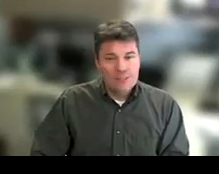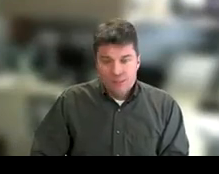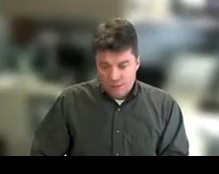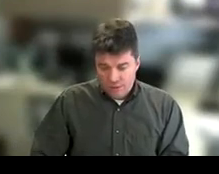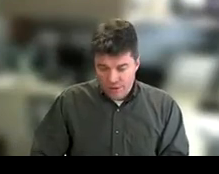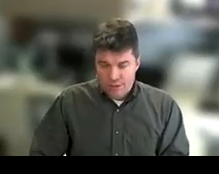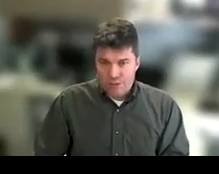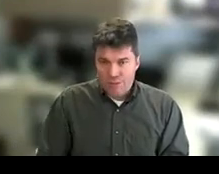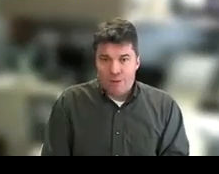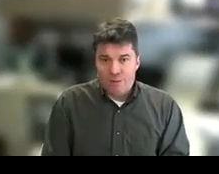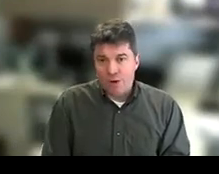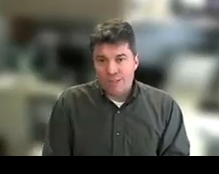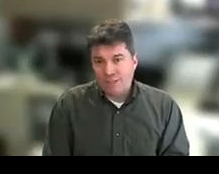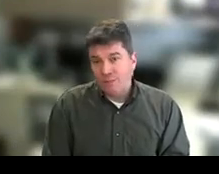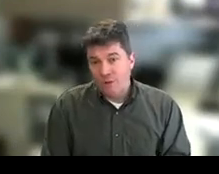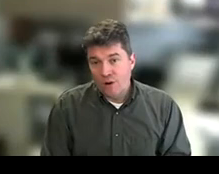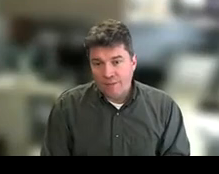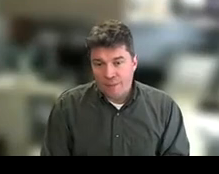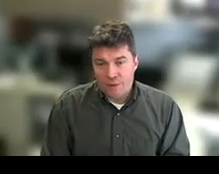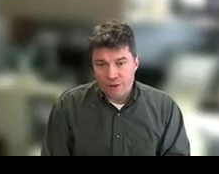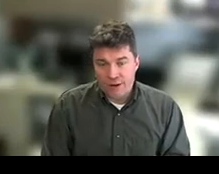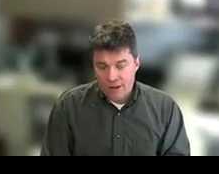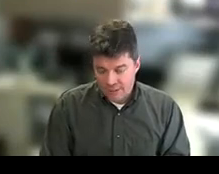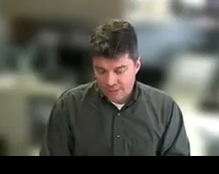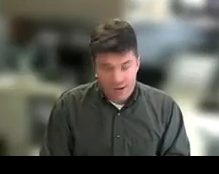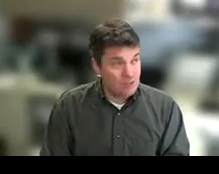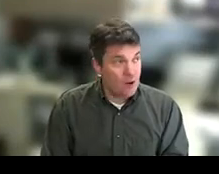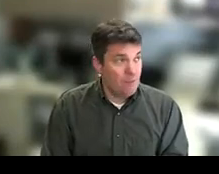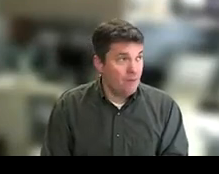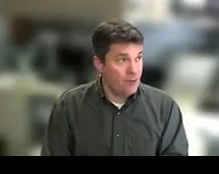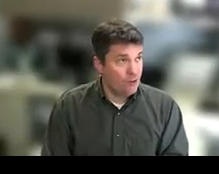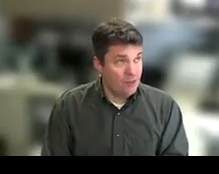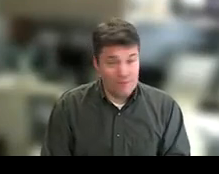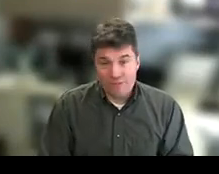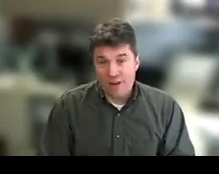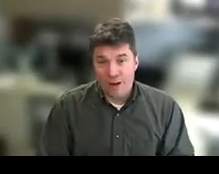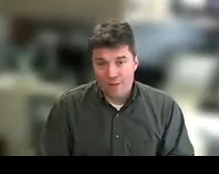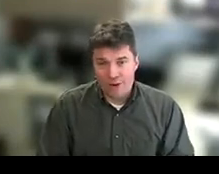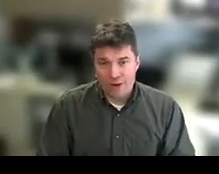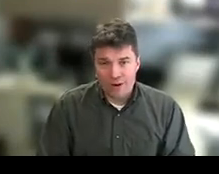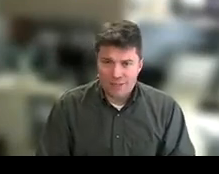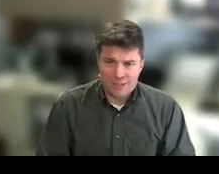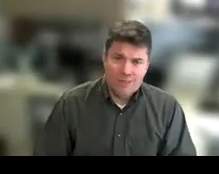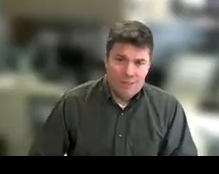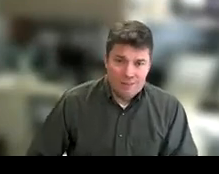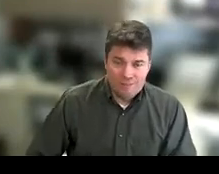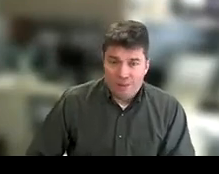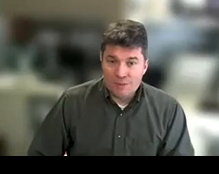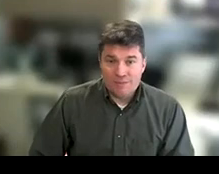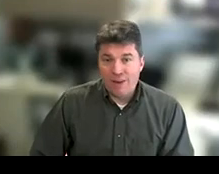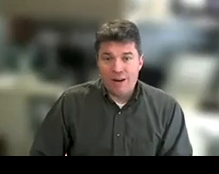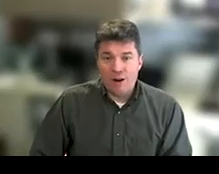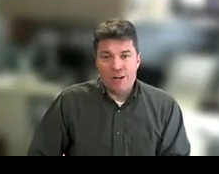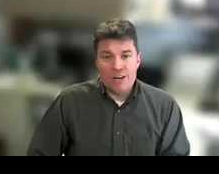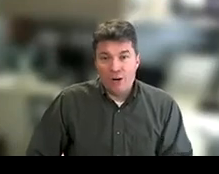forth. So things are becoming more accessible for a lot of people with hearing loss, and it's quite beneficial even if they don't have any hearing loss, because